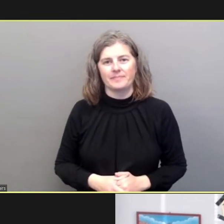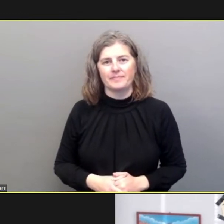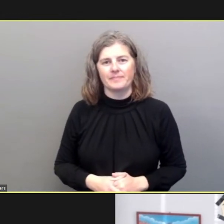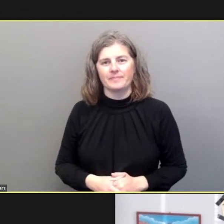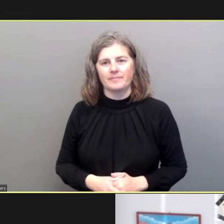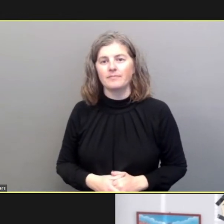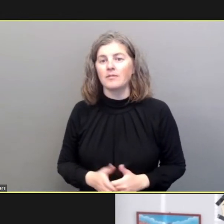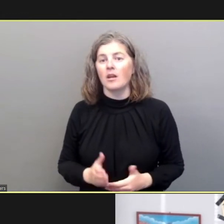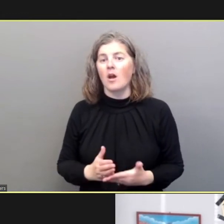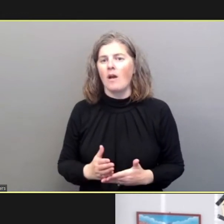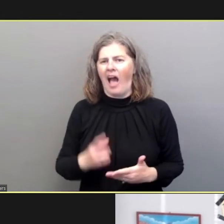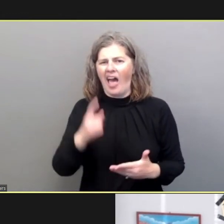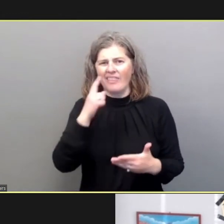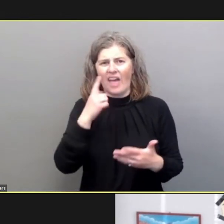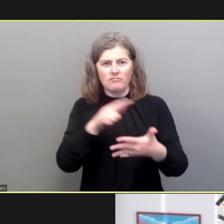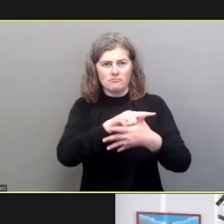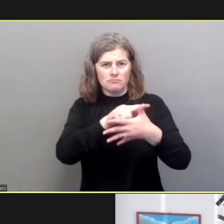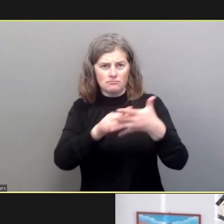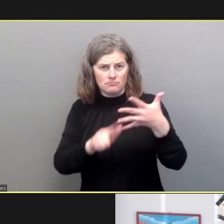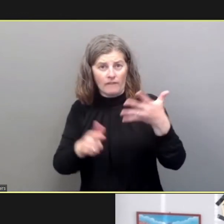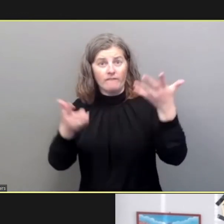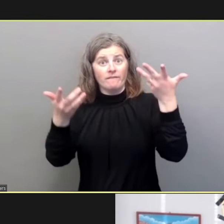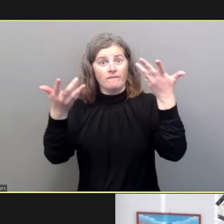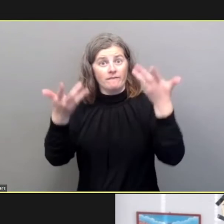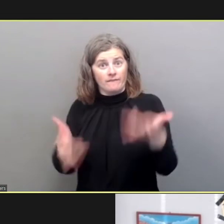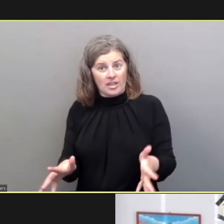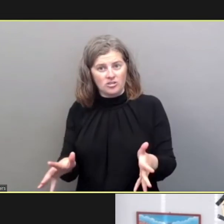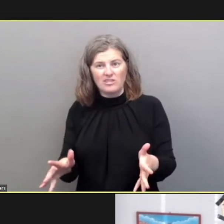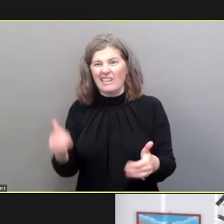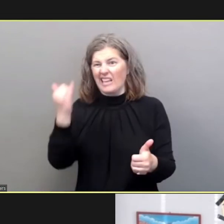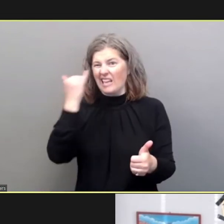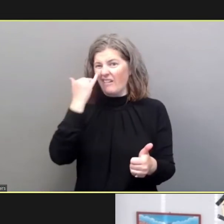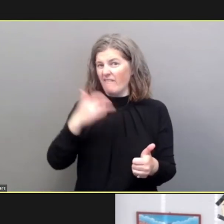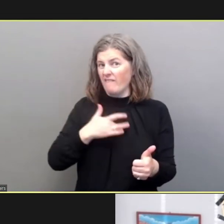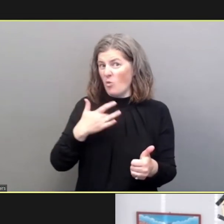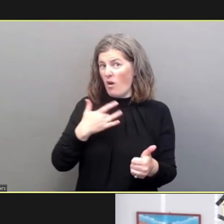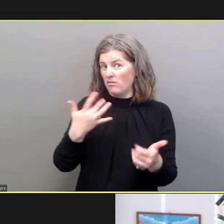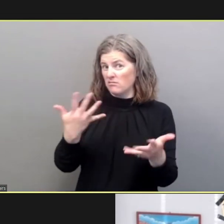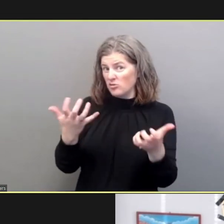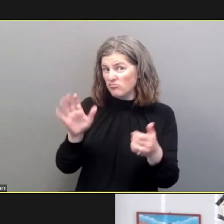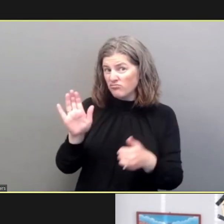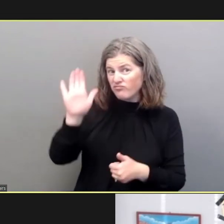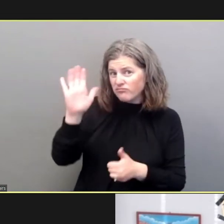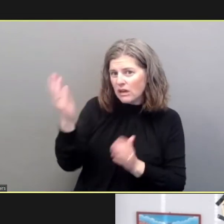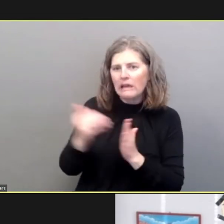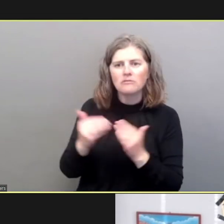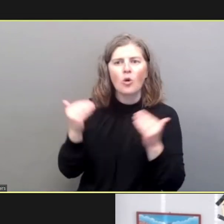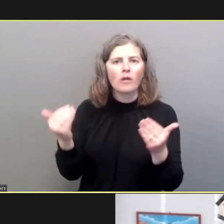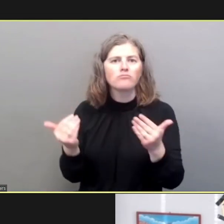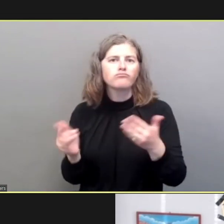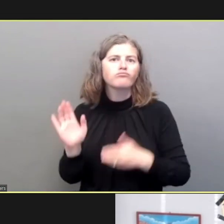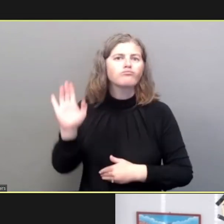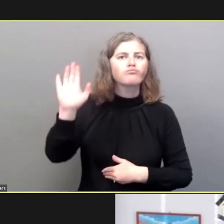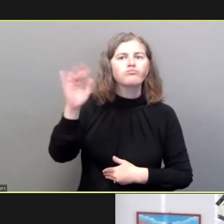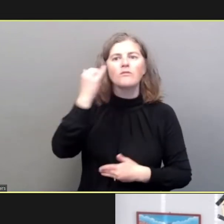Great. So I think that completes our first round of questions. So everybody feel free to raise your hand again if you'd like to ask another